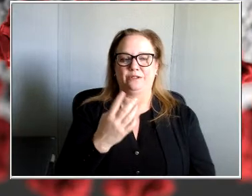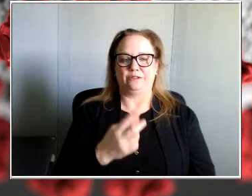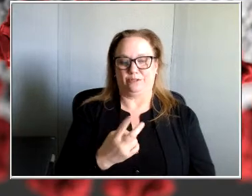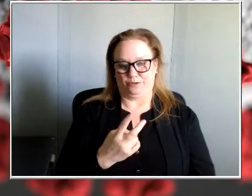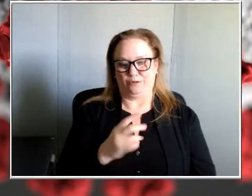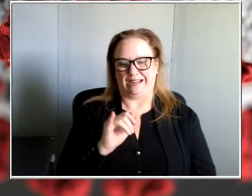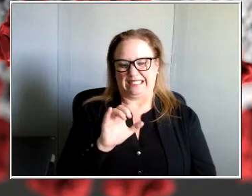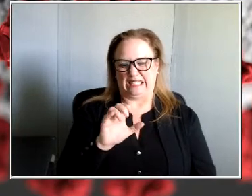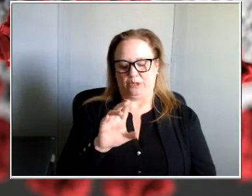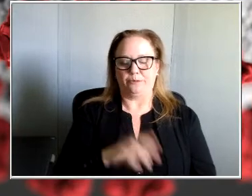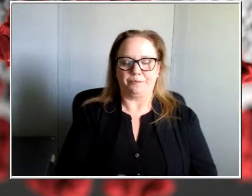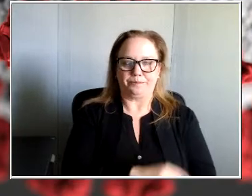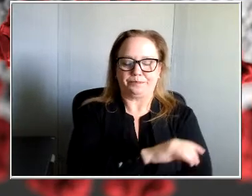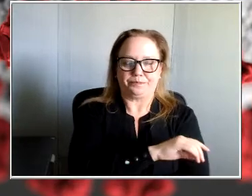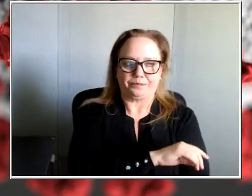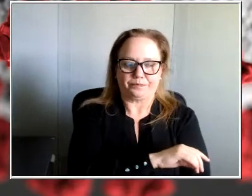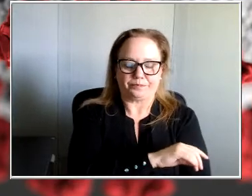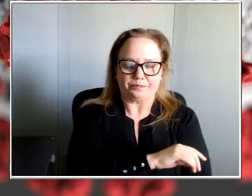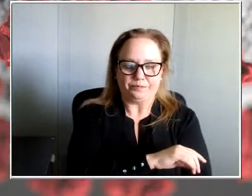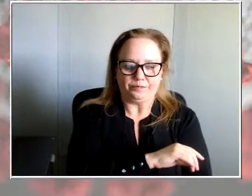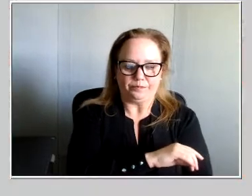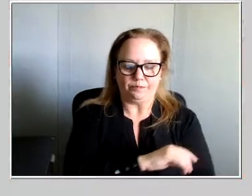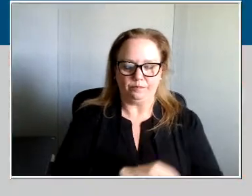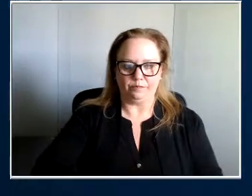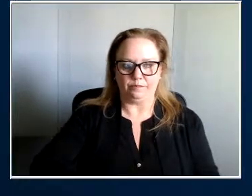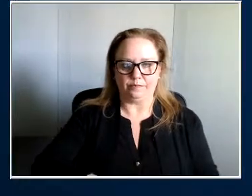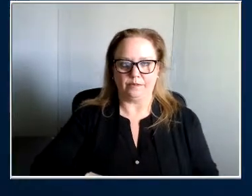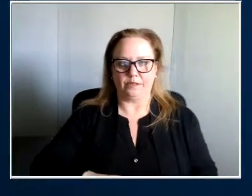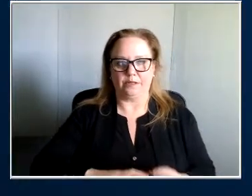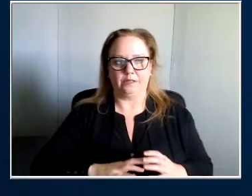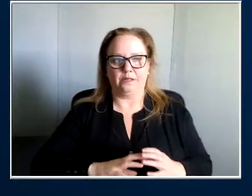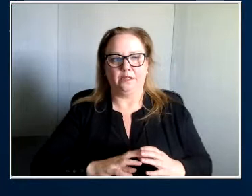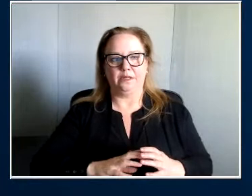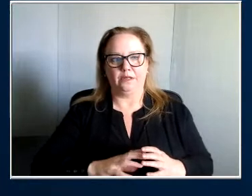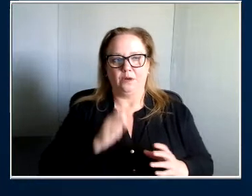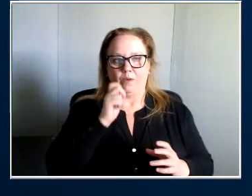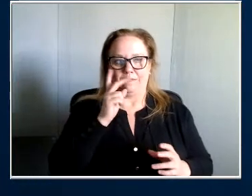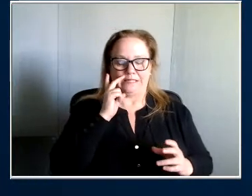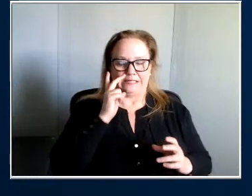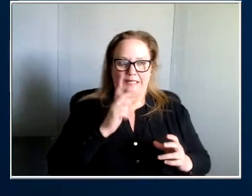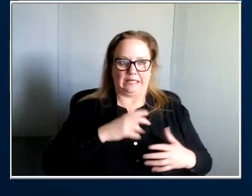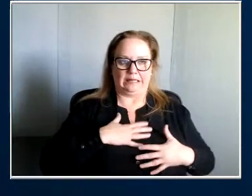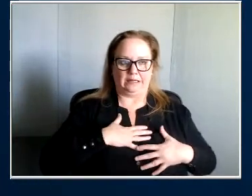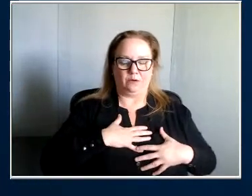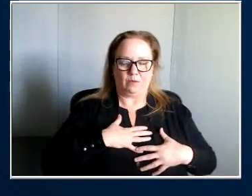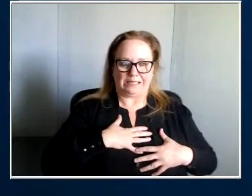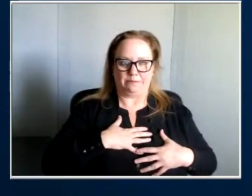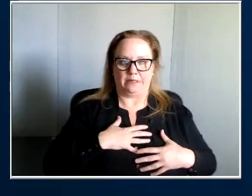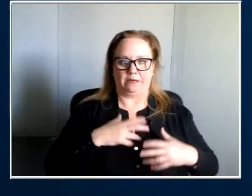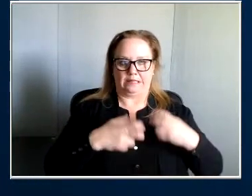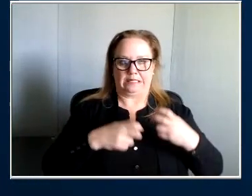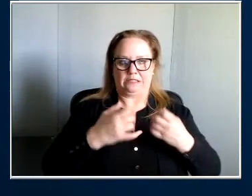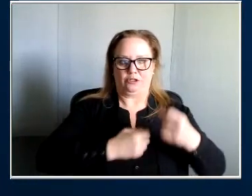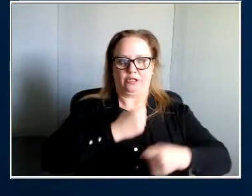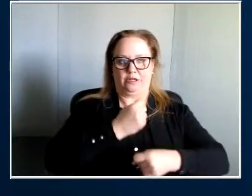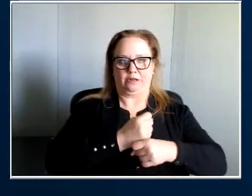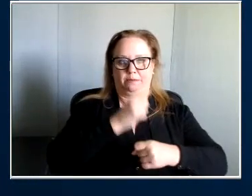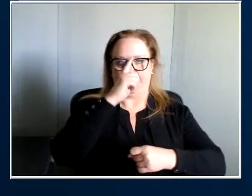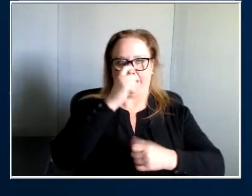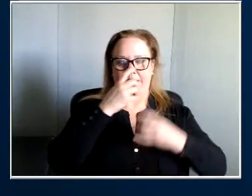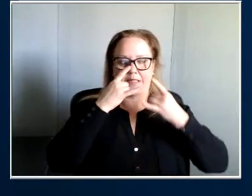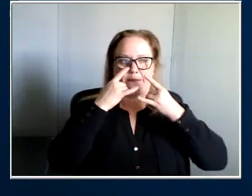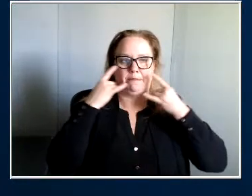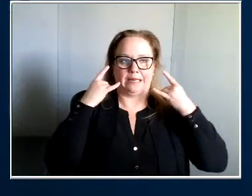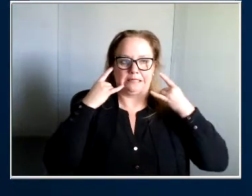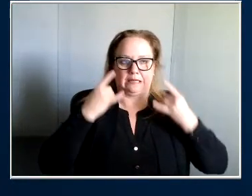ICU. Yeah, that's tough. And I just want to say, we haven't seen quite the respite this year, and I think probably that's a result of masks coming